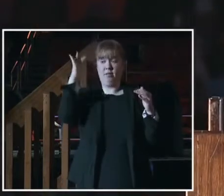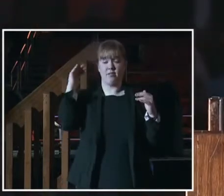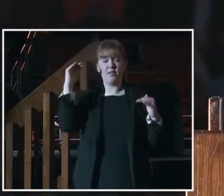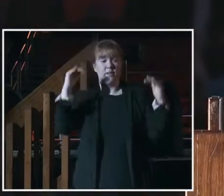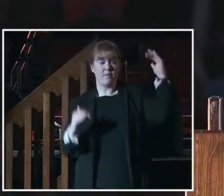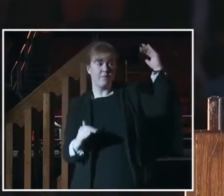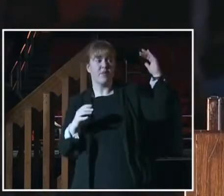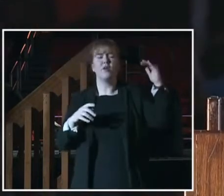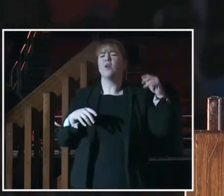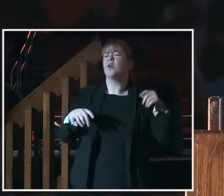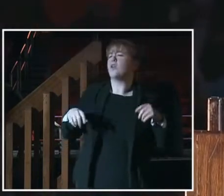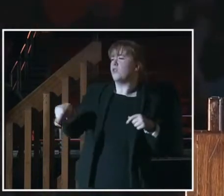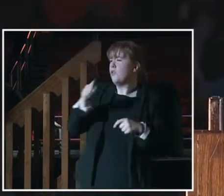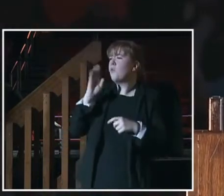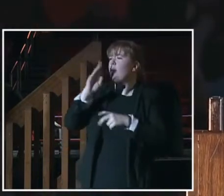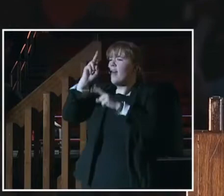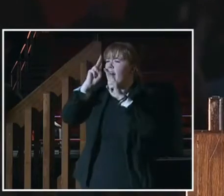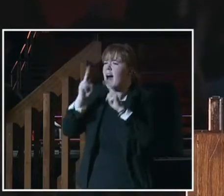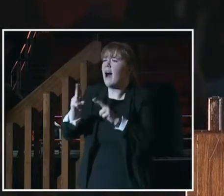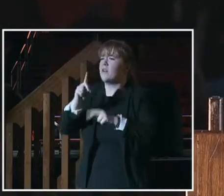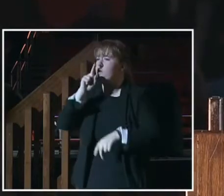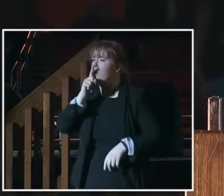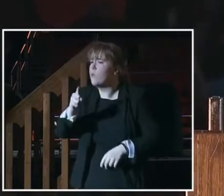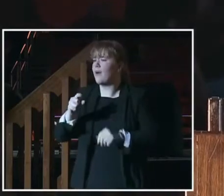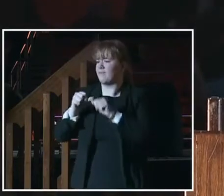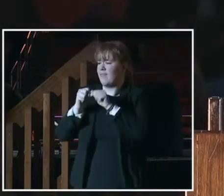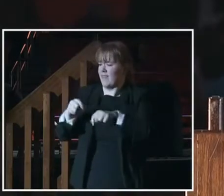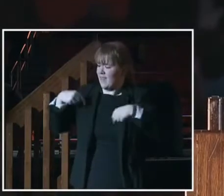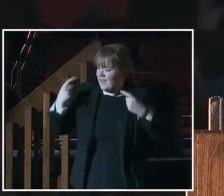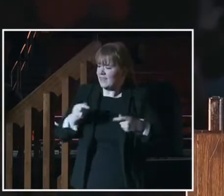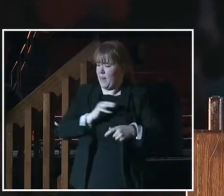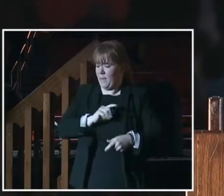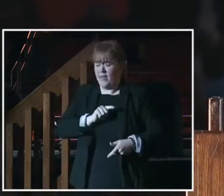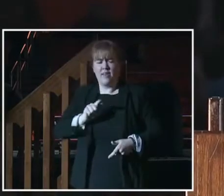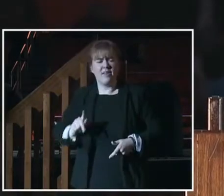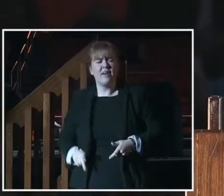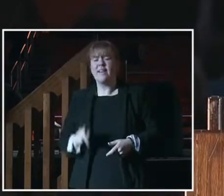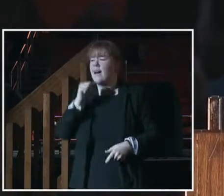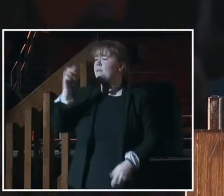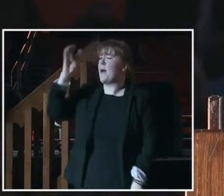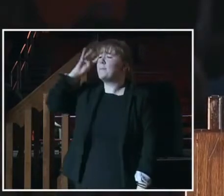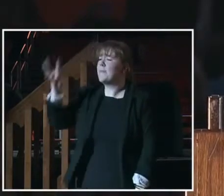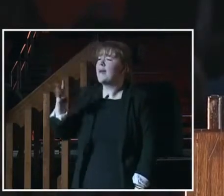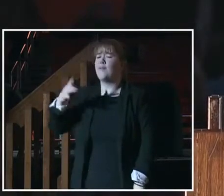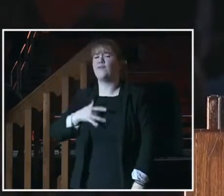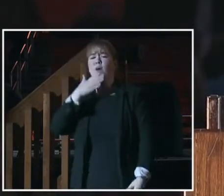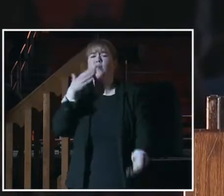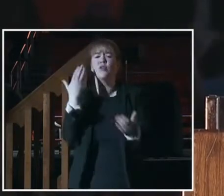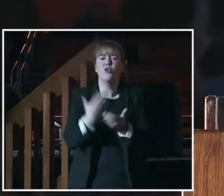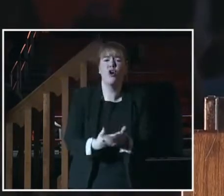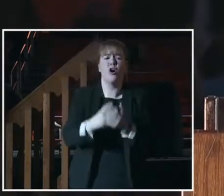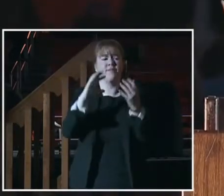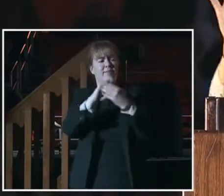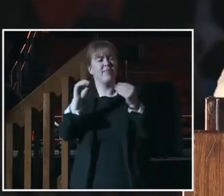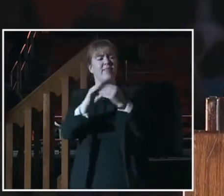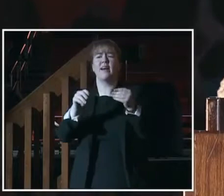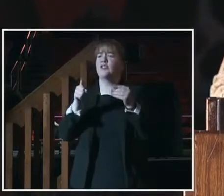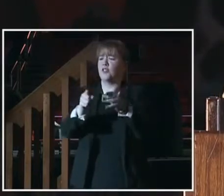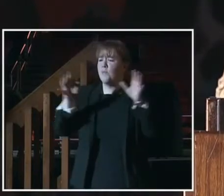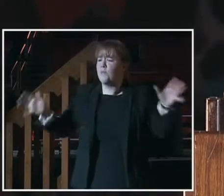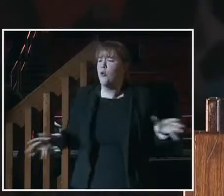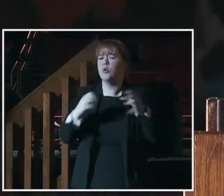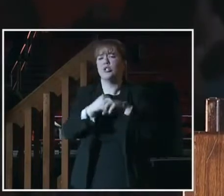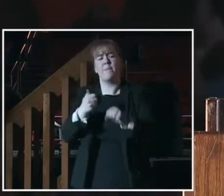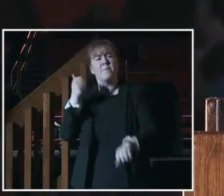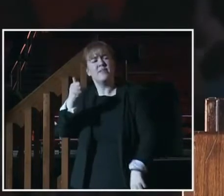you're gonna honor the real legacy of Dr. King today, not that made-up feel-good nonsense narrative you push to make